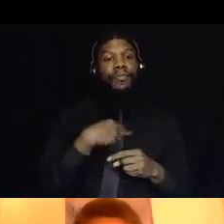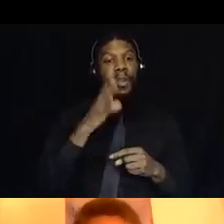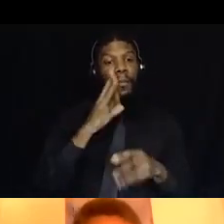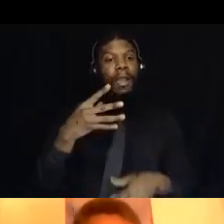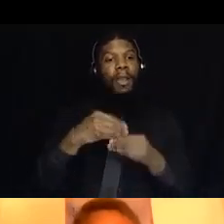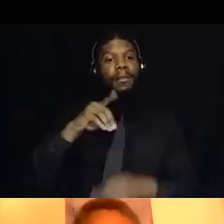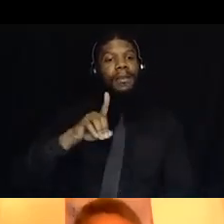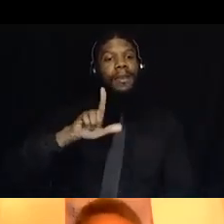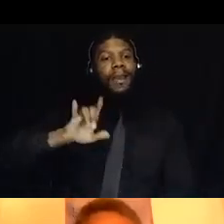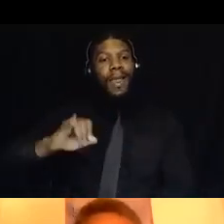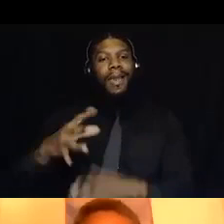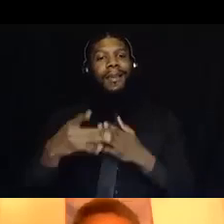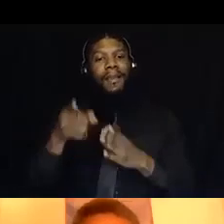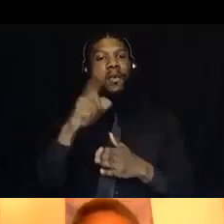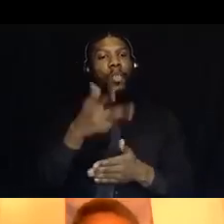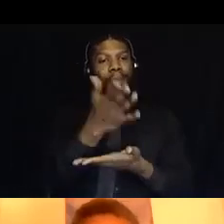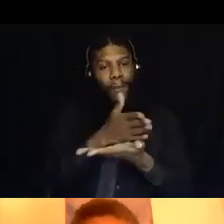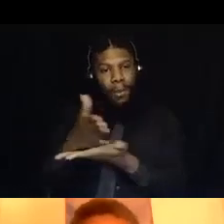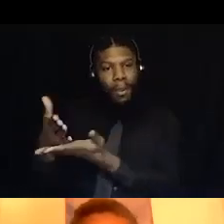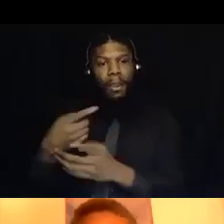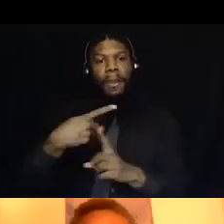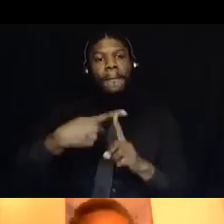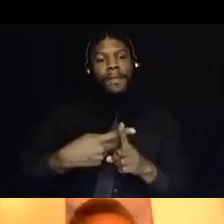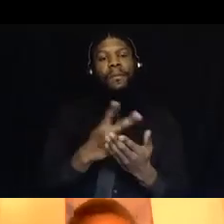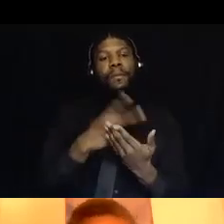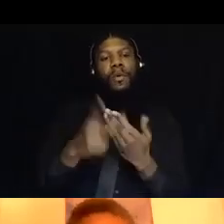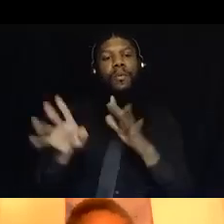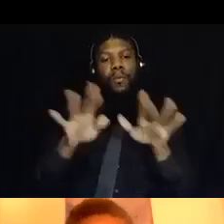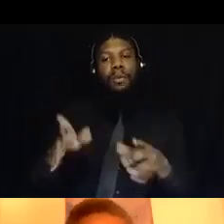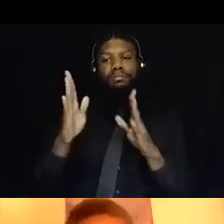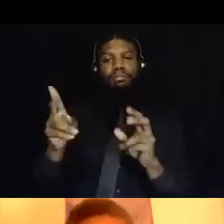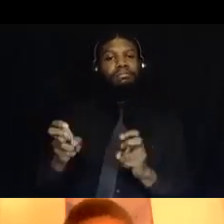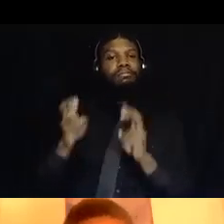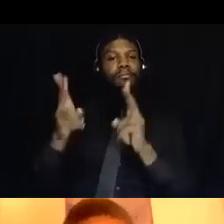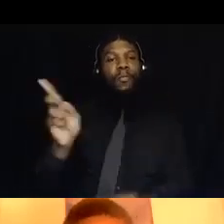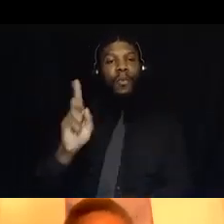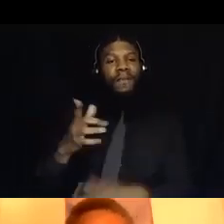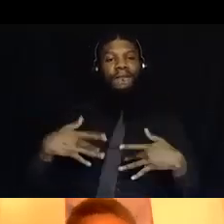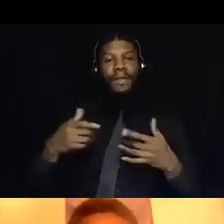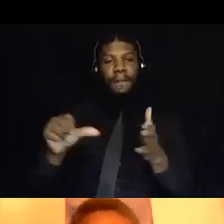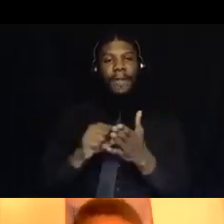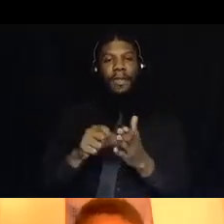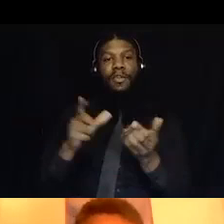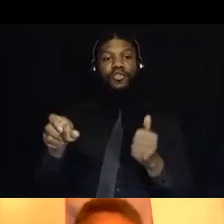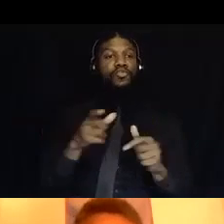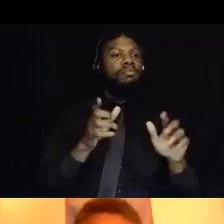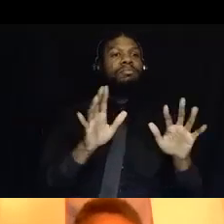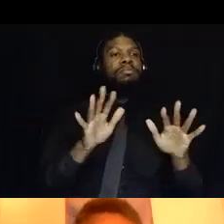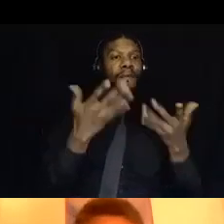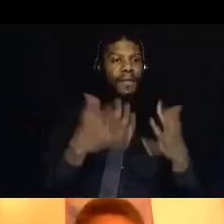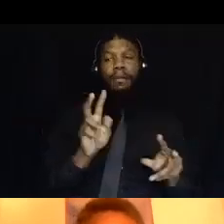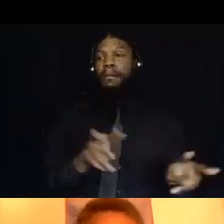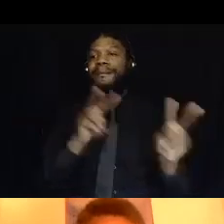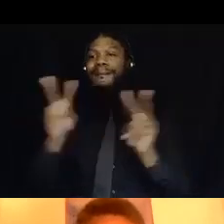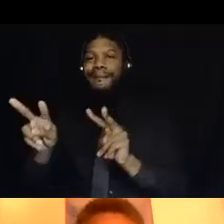3 sections, as well as a program recording to the event page, so you can refer back to what was shared today. And now I'd like to pass things off to